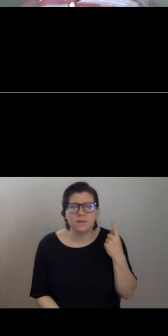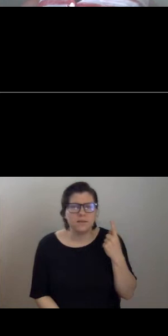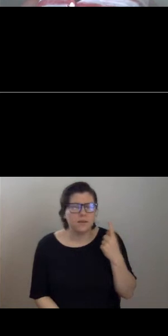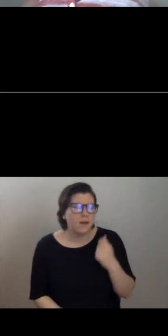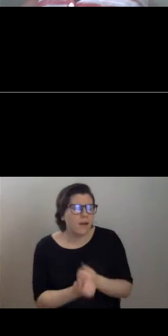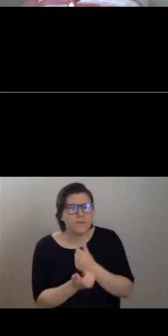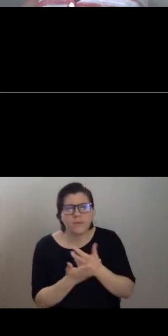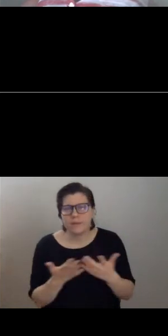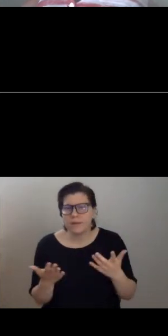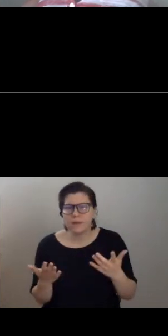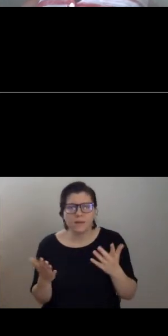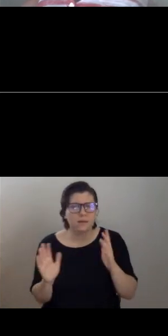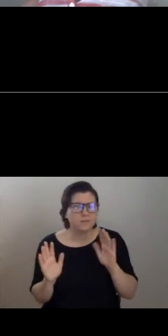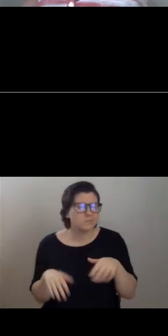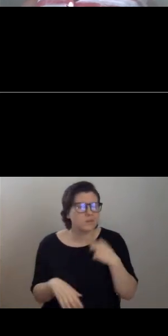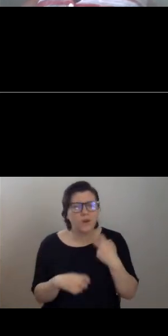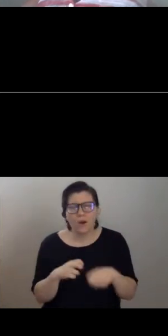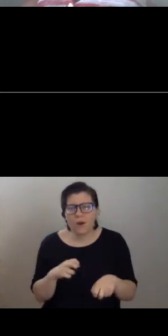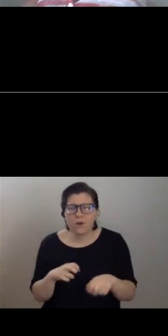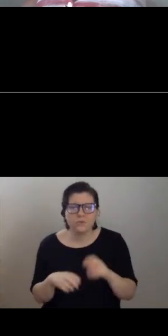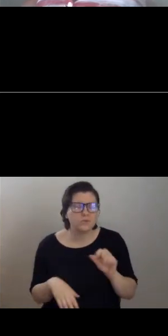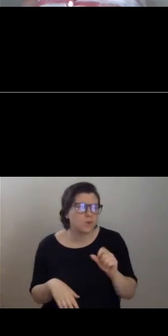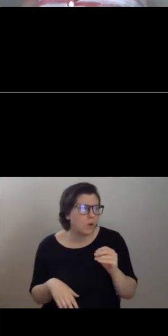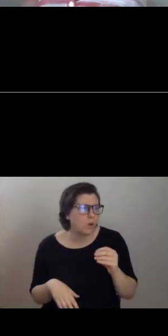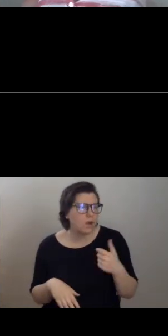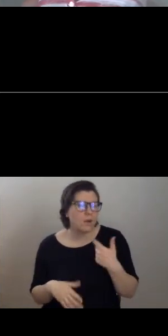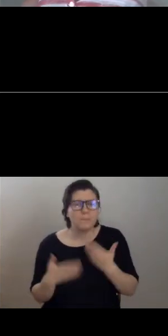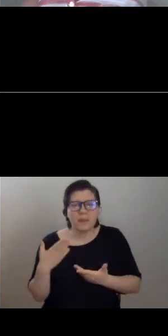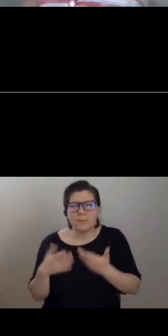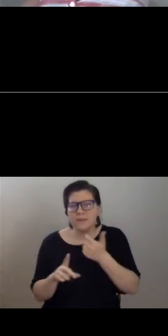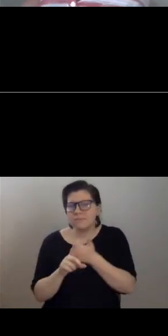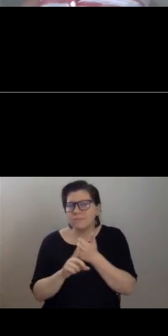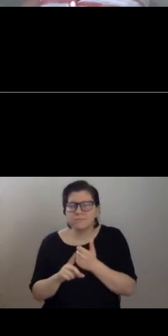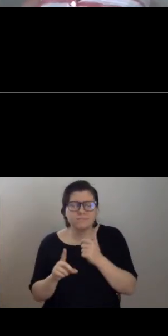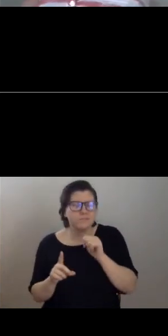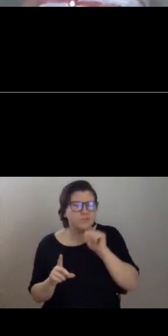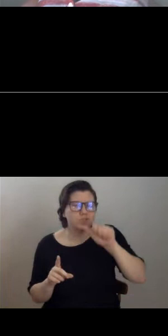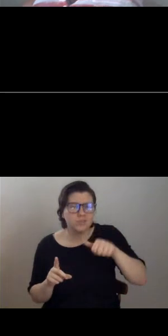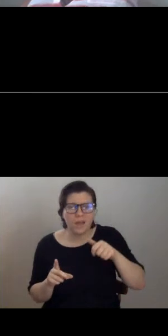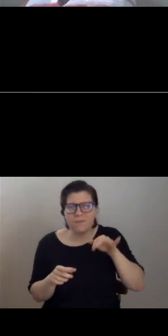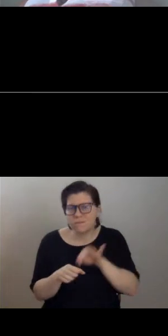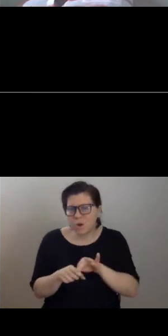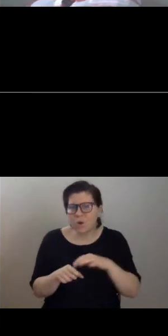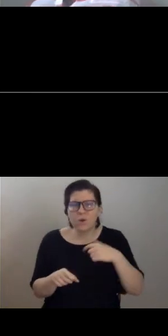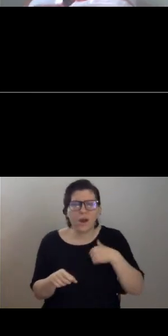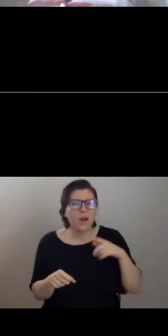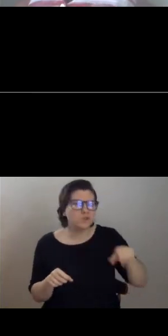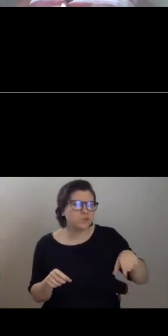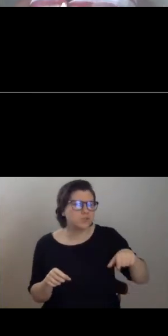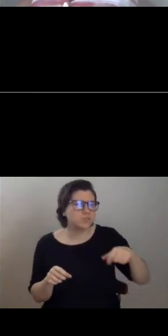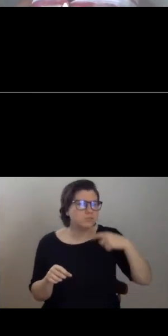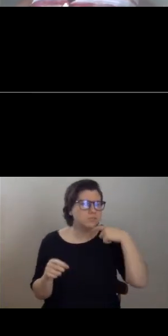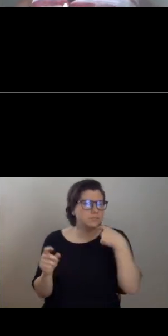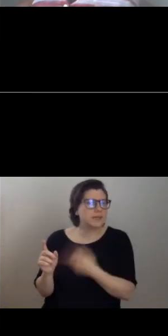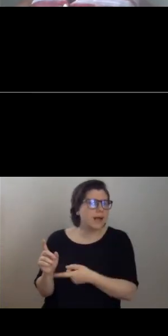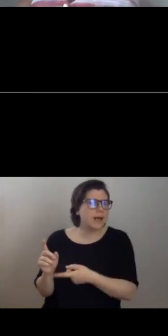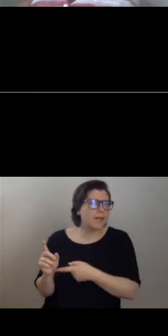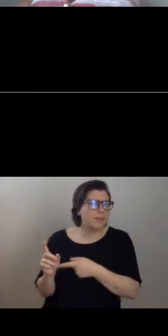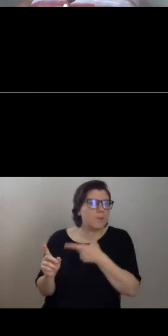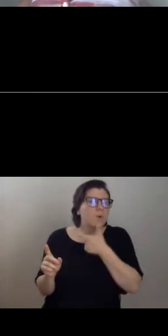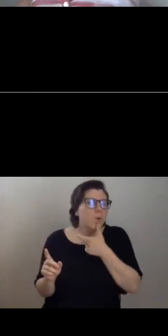everything and it's hard, so maybe they shouldn't vote, or maybe I should just tell them who to vote